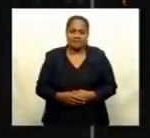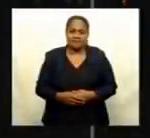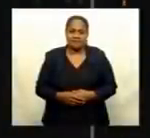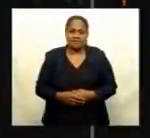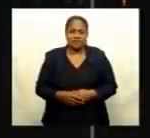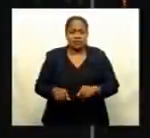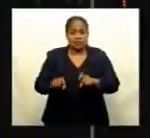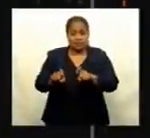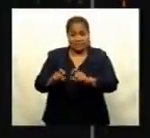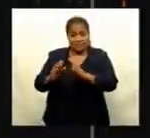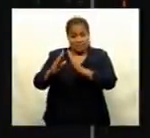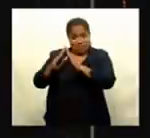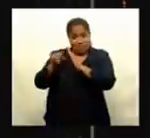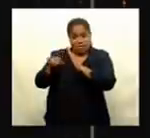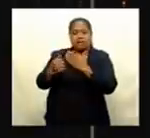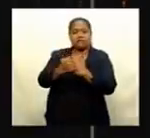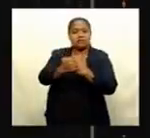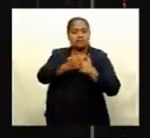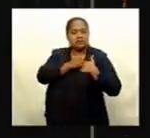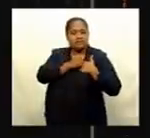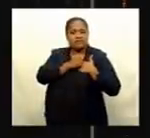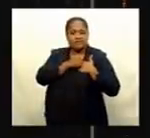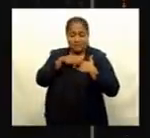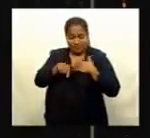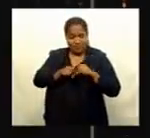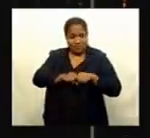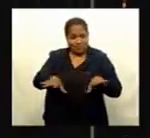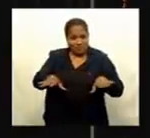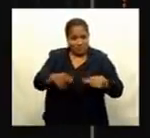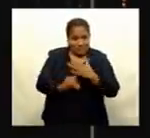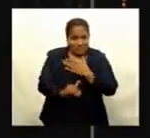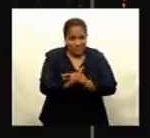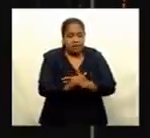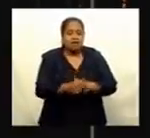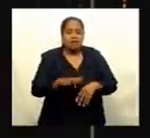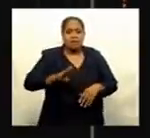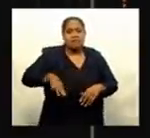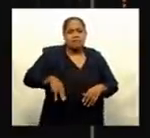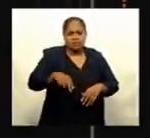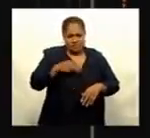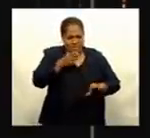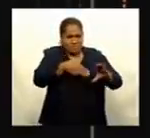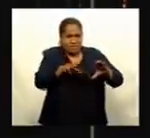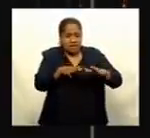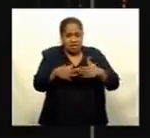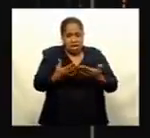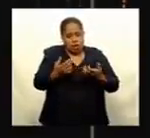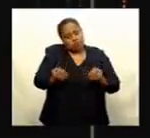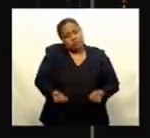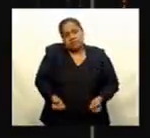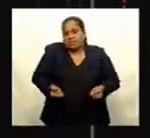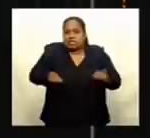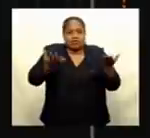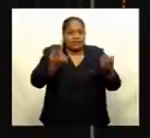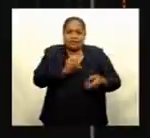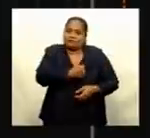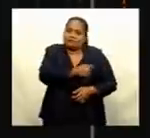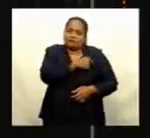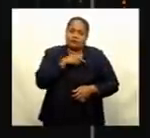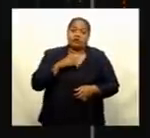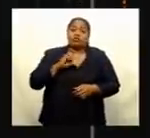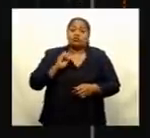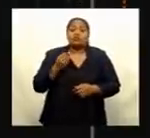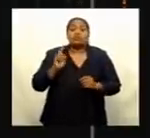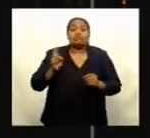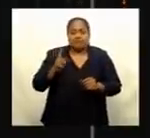Staying home is the safest option during this pandemic, but members of the media are sacrificing this necessity in order to keep the public